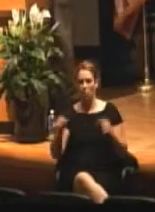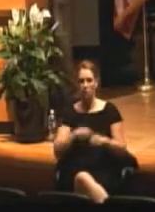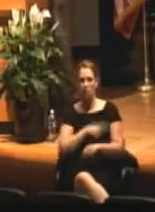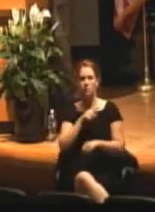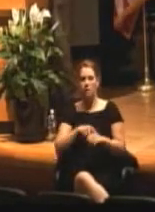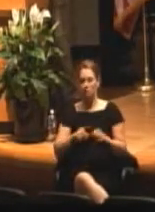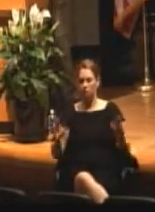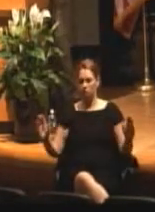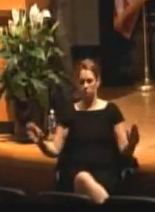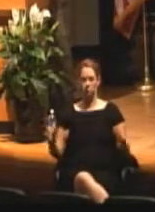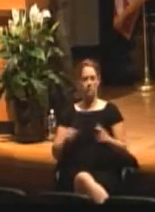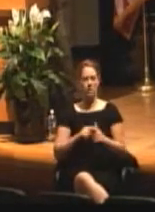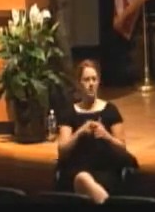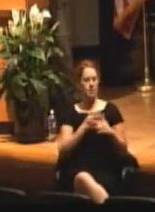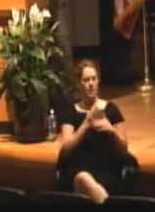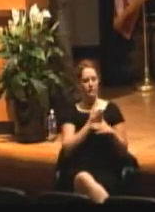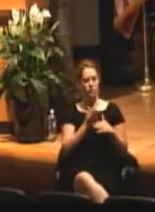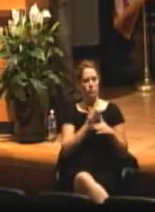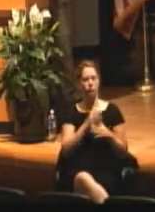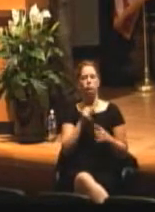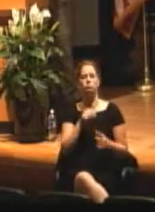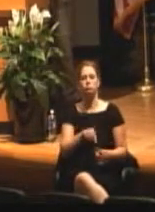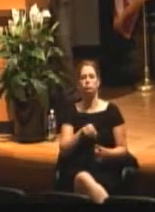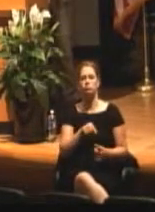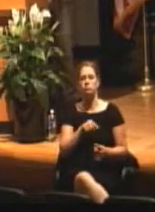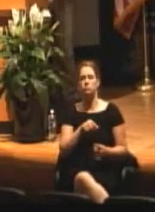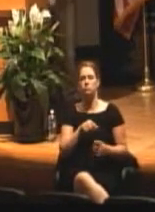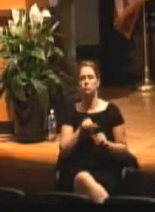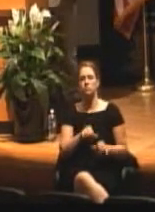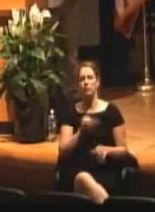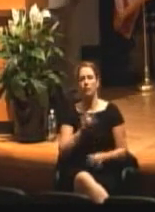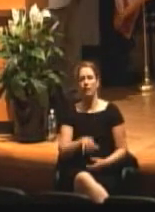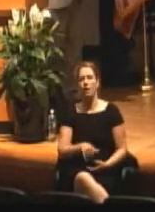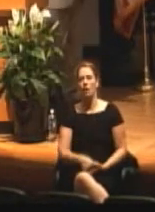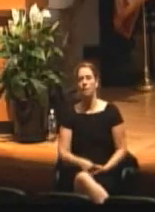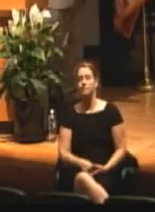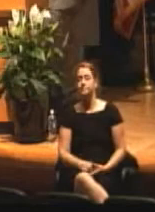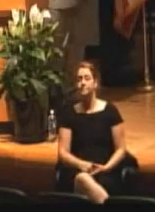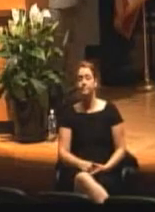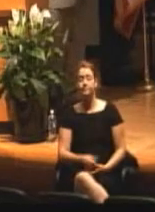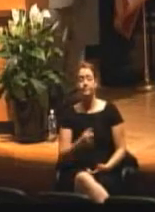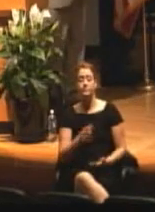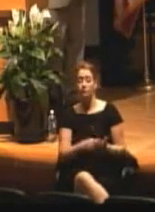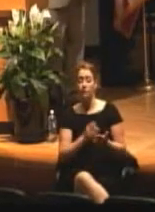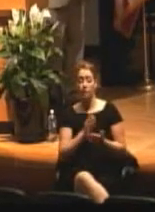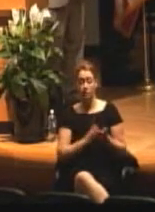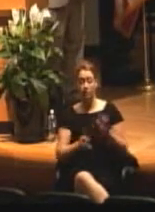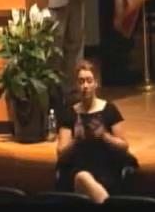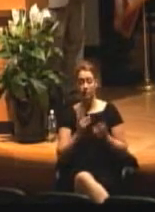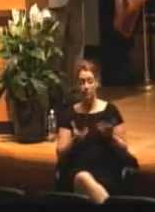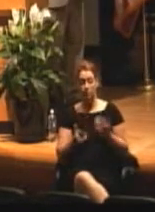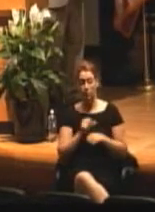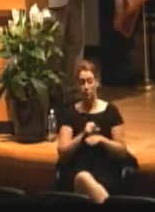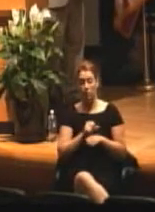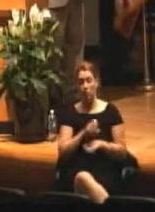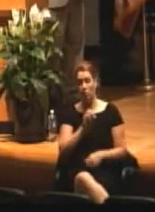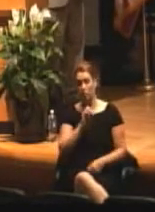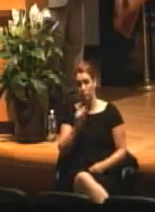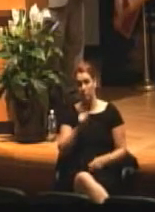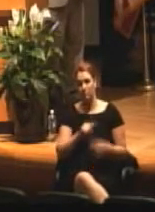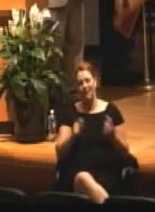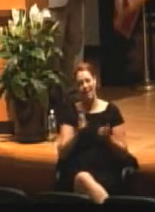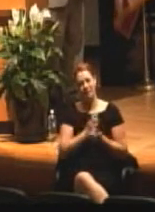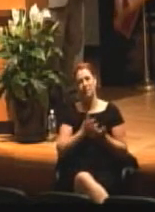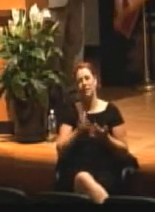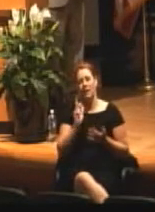credit for. Sometimes people will have bonus income. They might work overtime. Still all going to be averaged together on